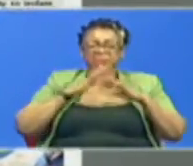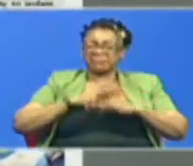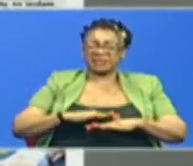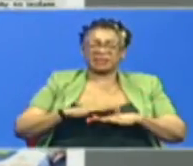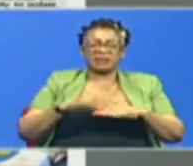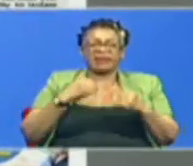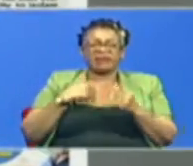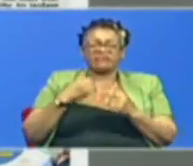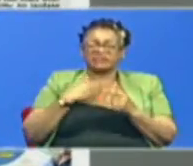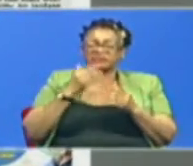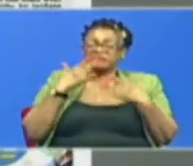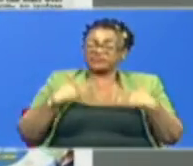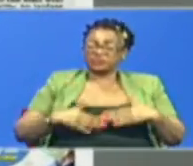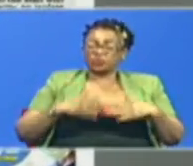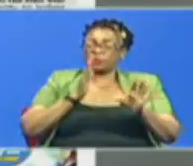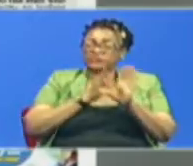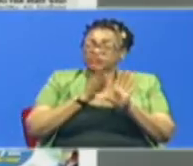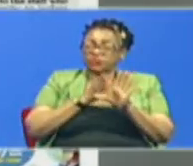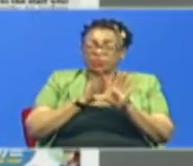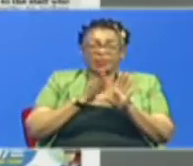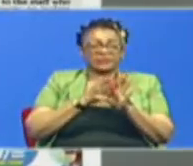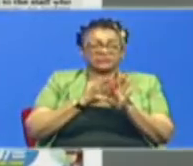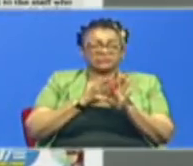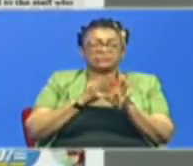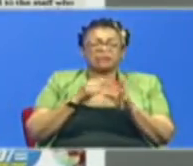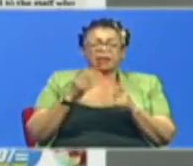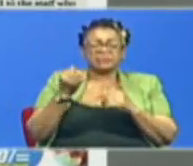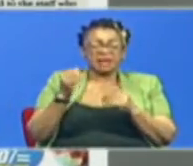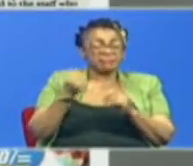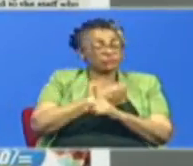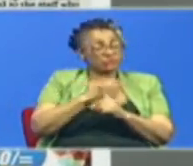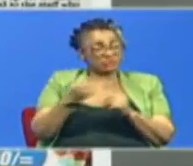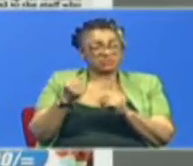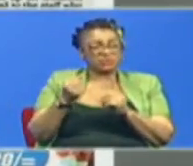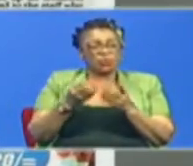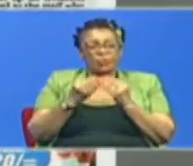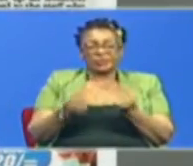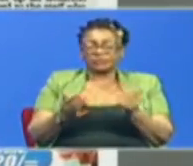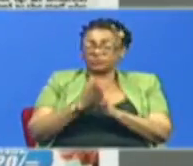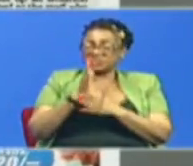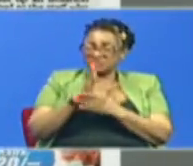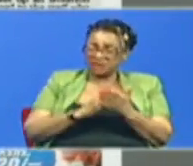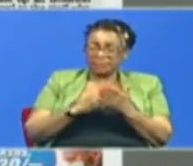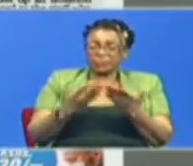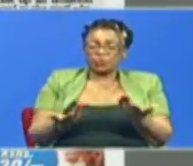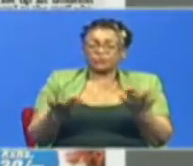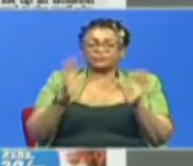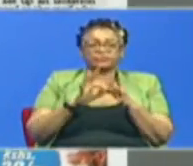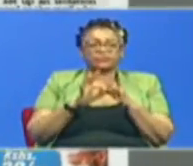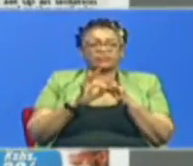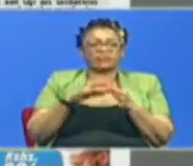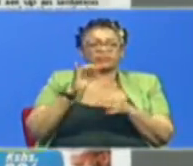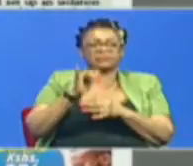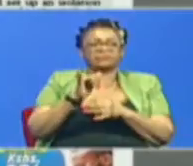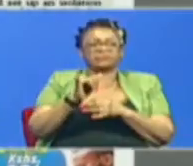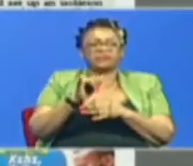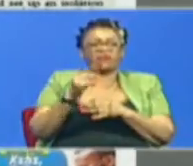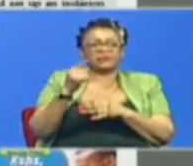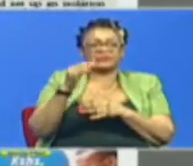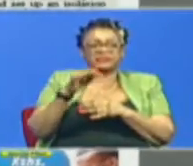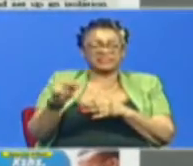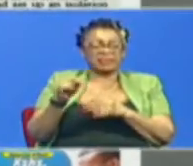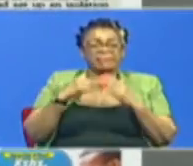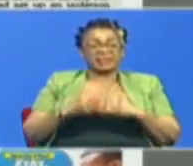and psychological abuse to falling into delinquency for some or joining the damning statistics of teen